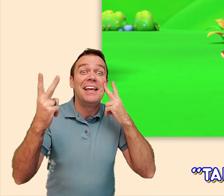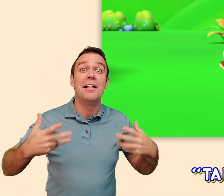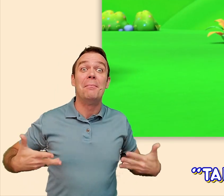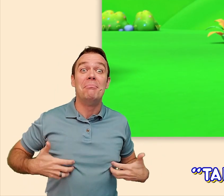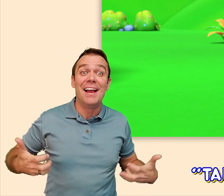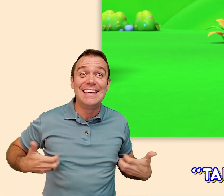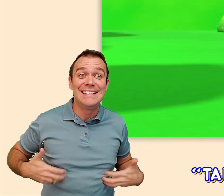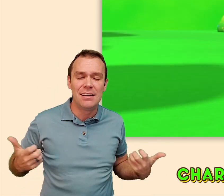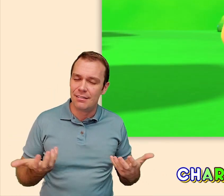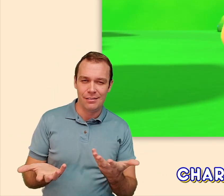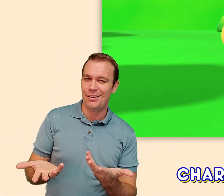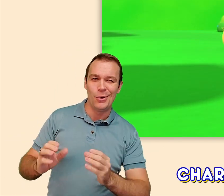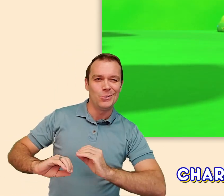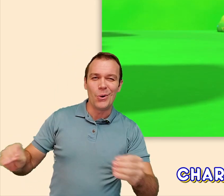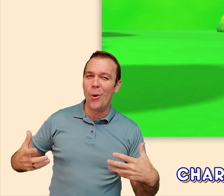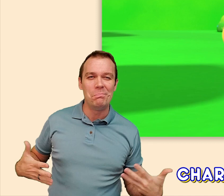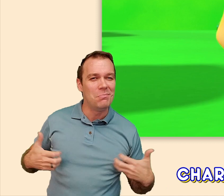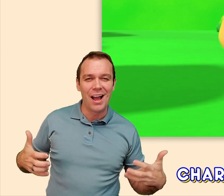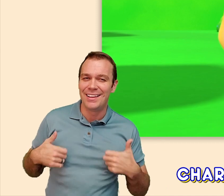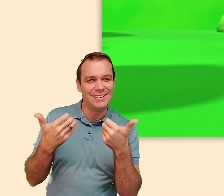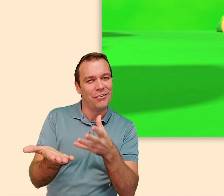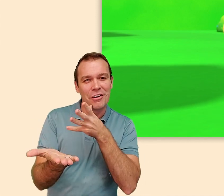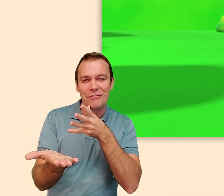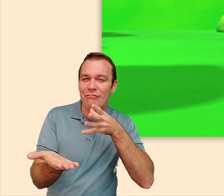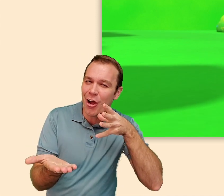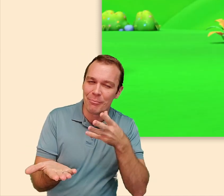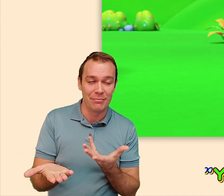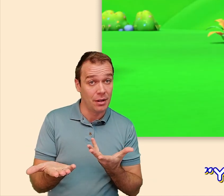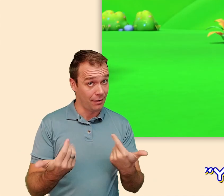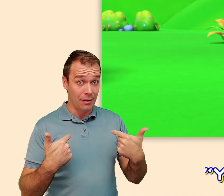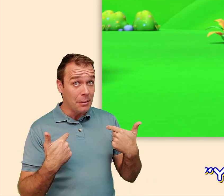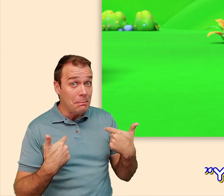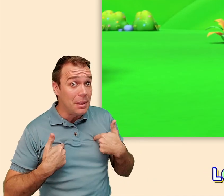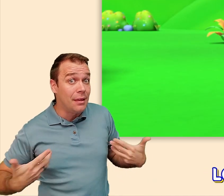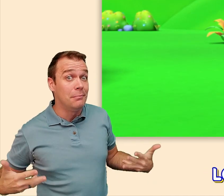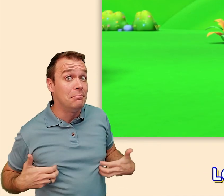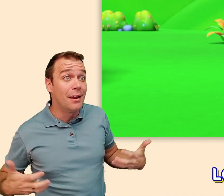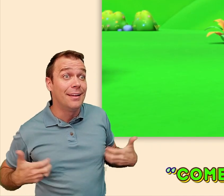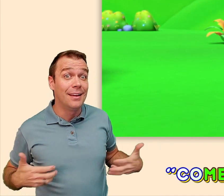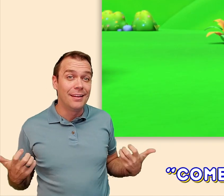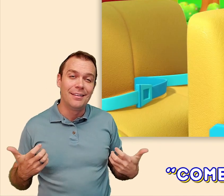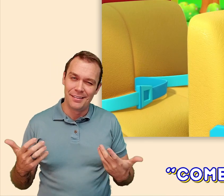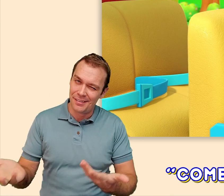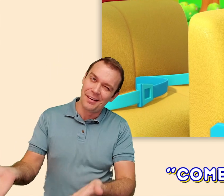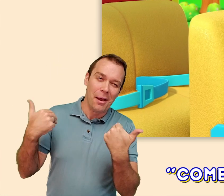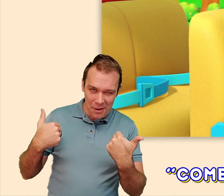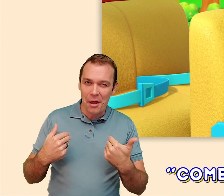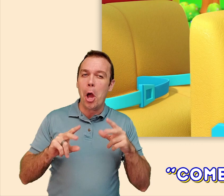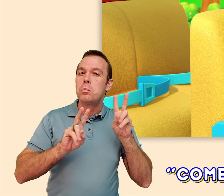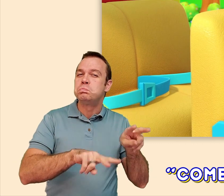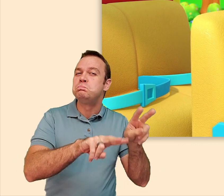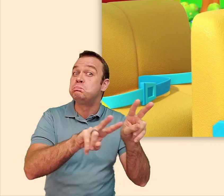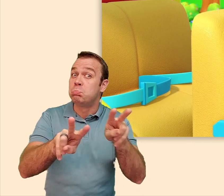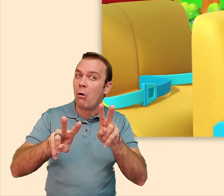to see the monkeys! Charlie, there are no monkeys on a farm. Yeah, well, you're looking at one. Come on, I'll take you on